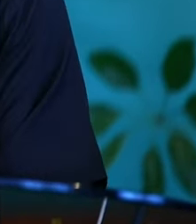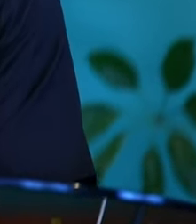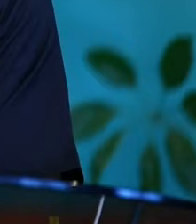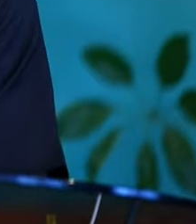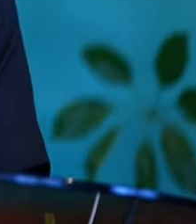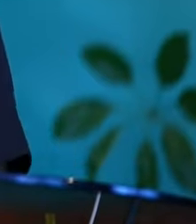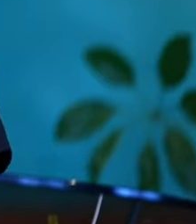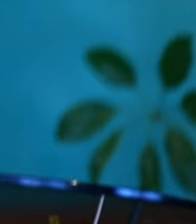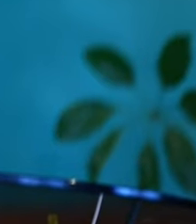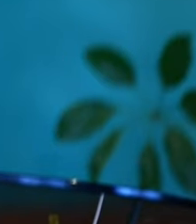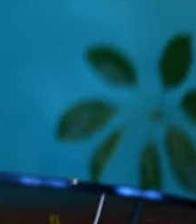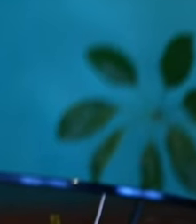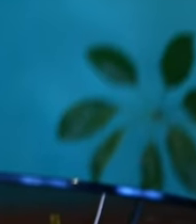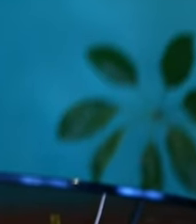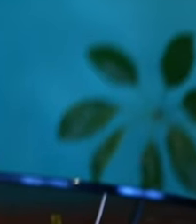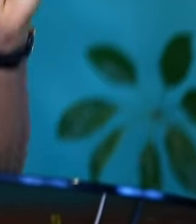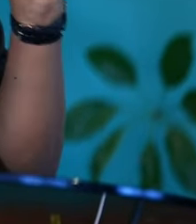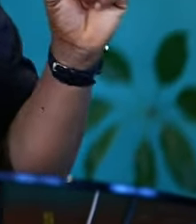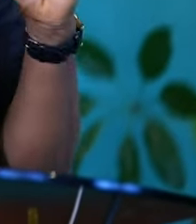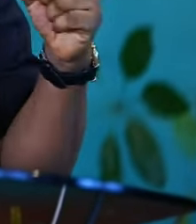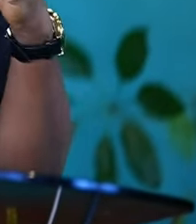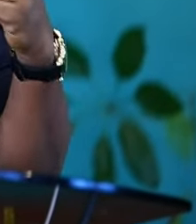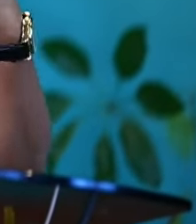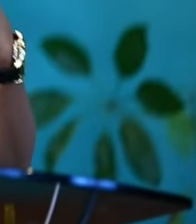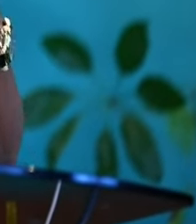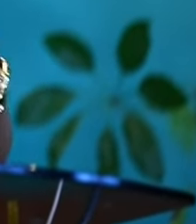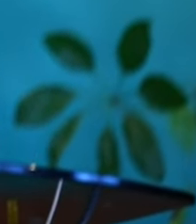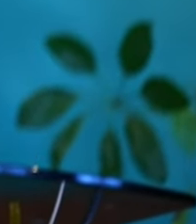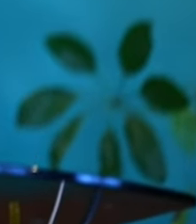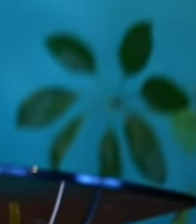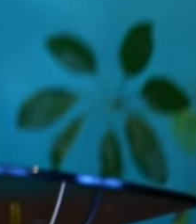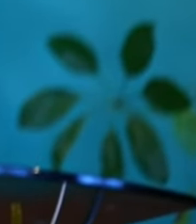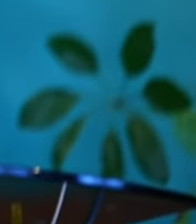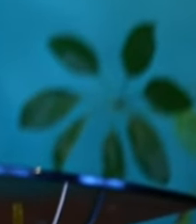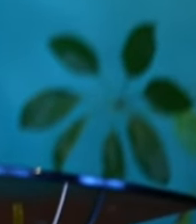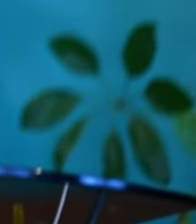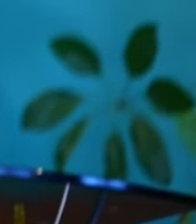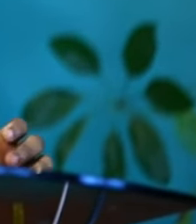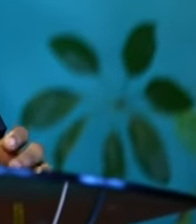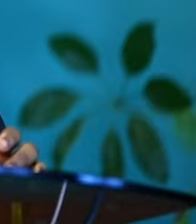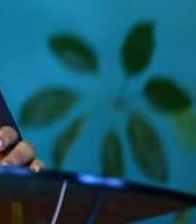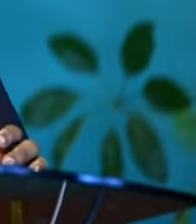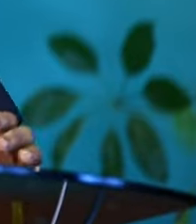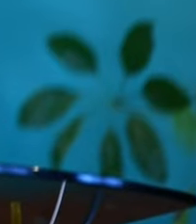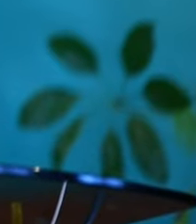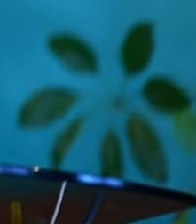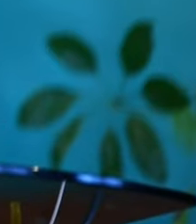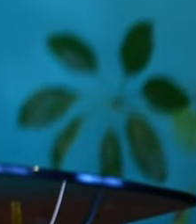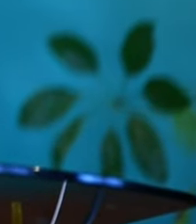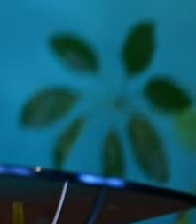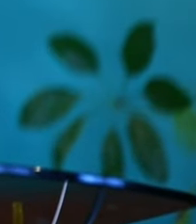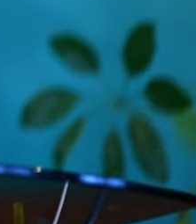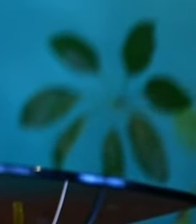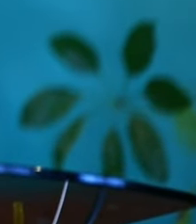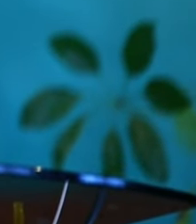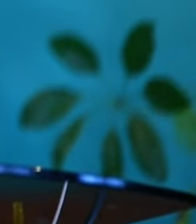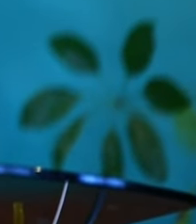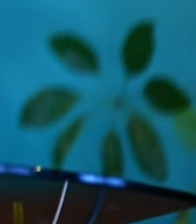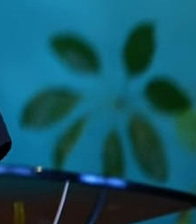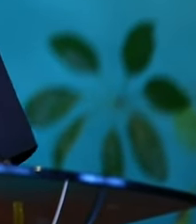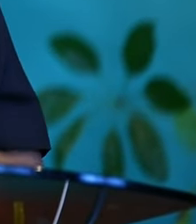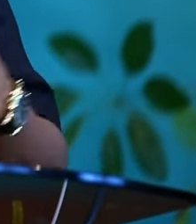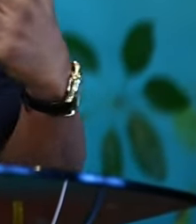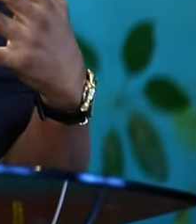war. Frenemy is an informal word, which means a person